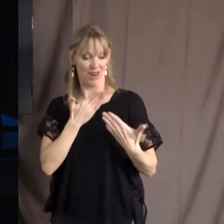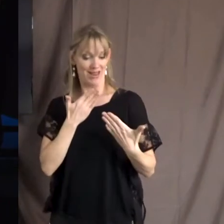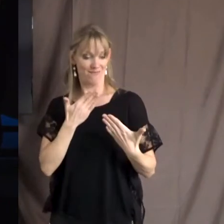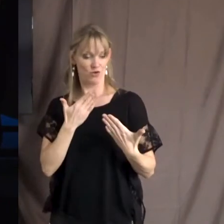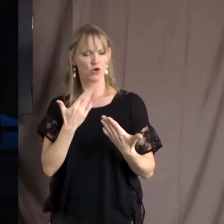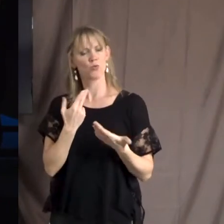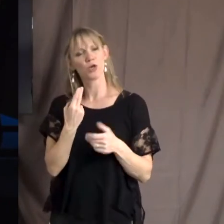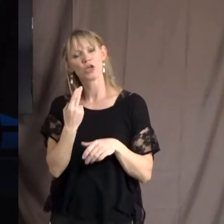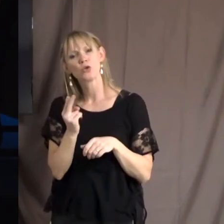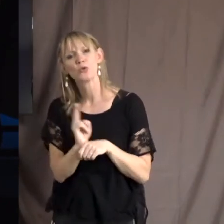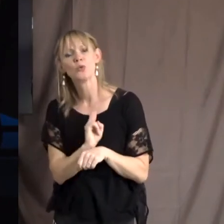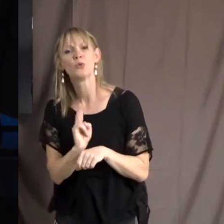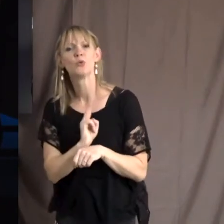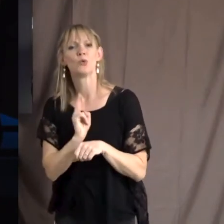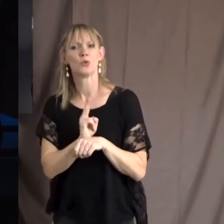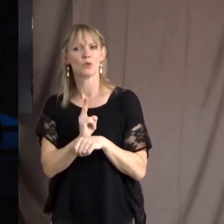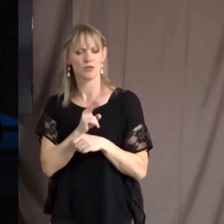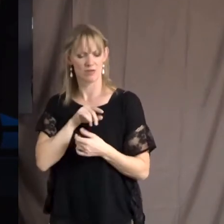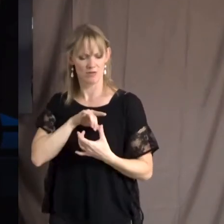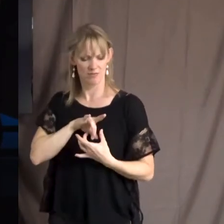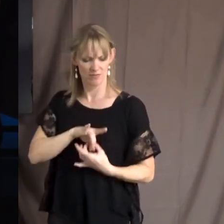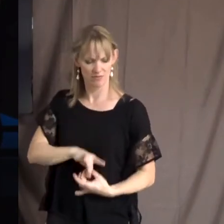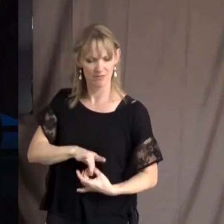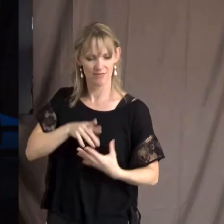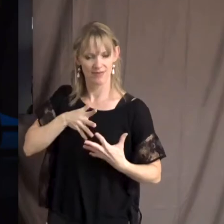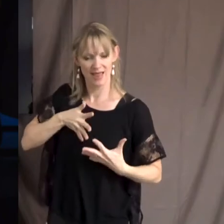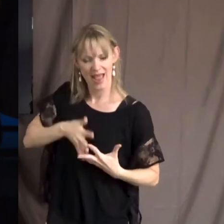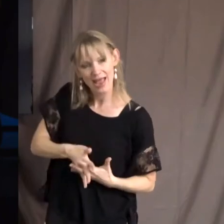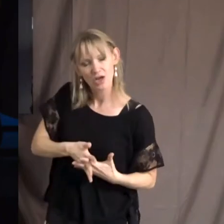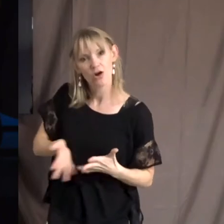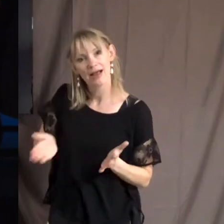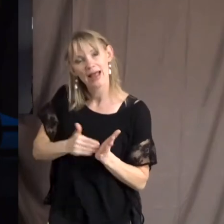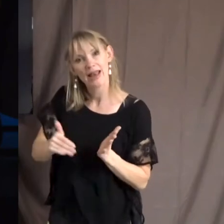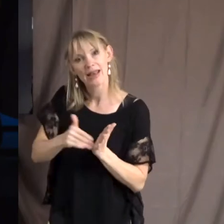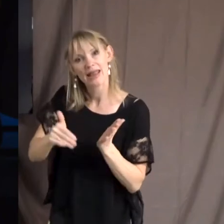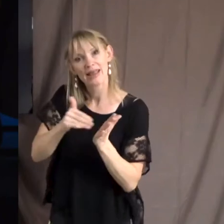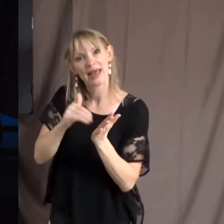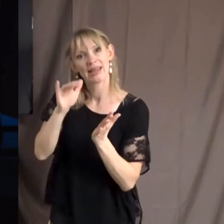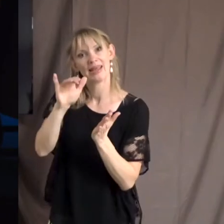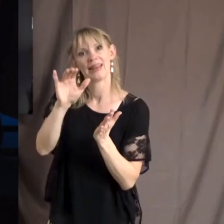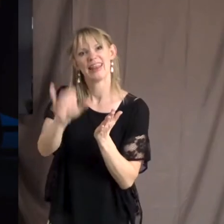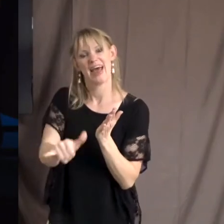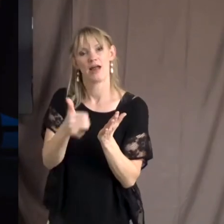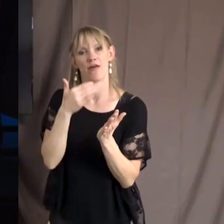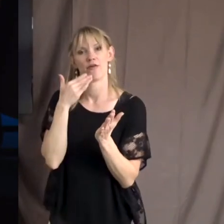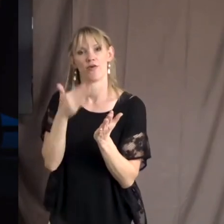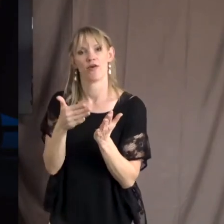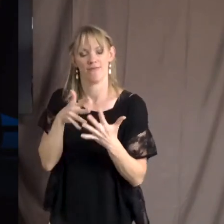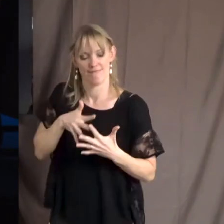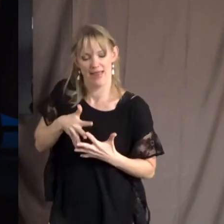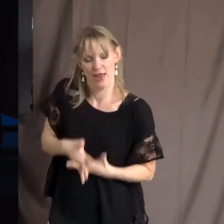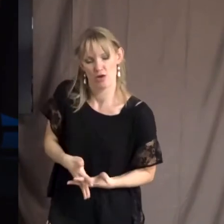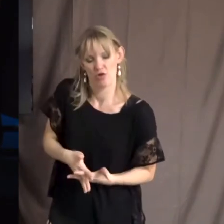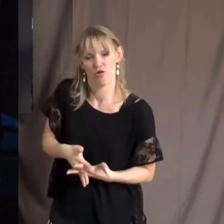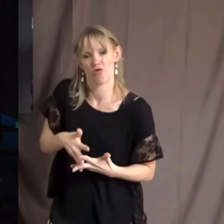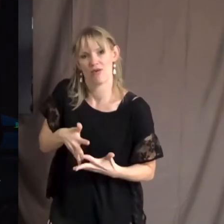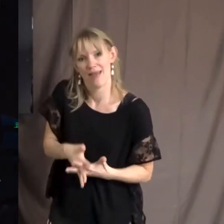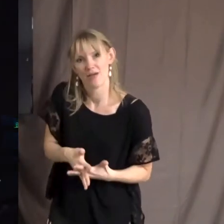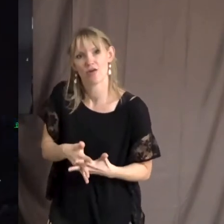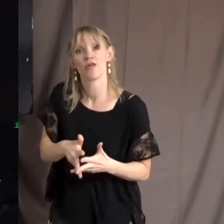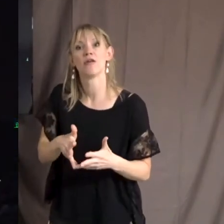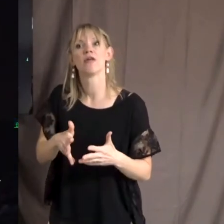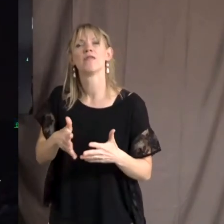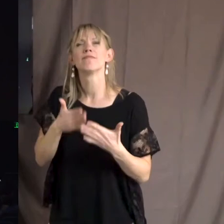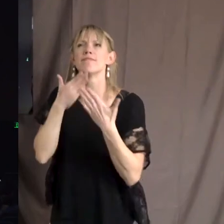continue to anchor us over and over and over again into that good. And I am so grateful for this inspiration within us